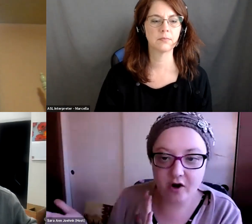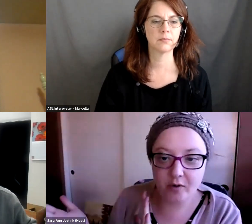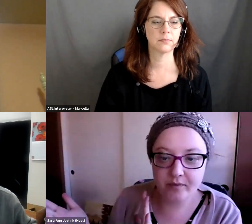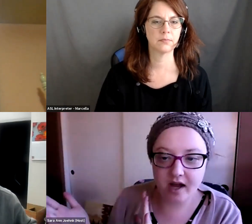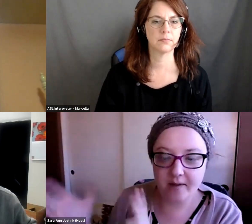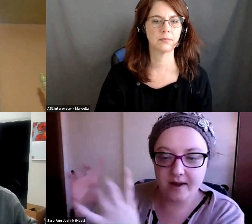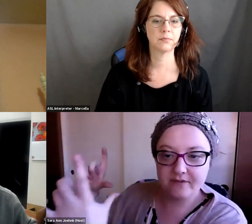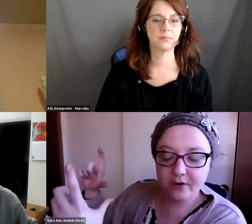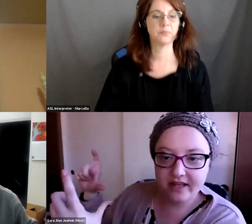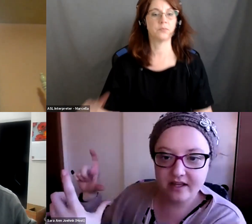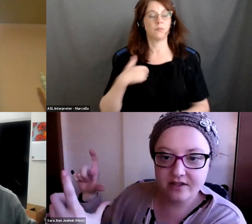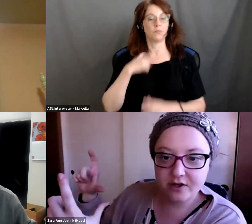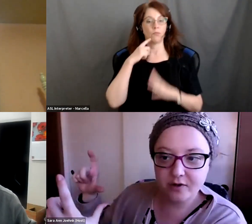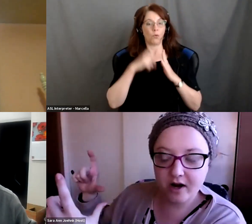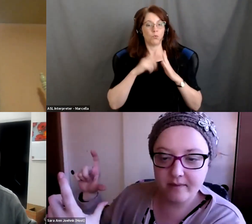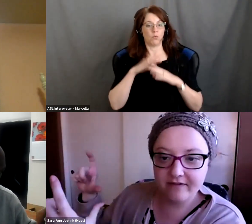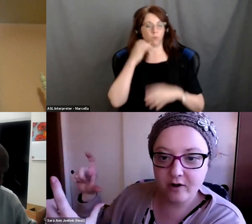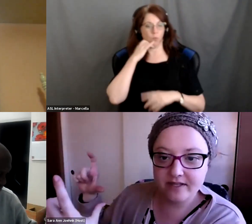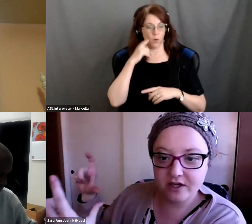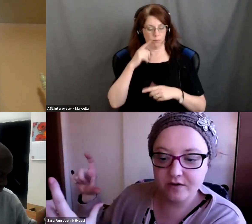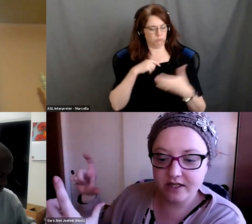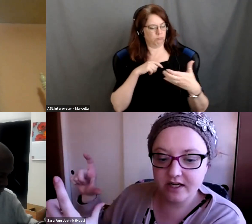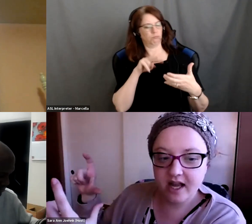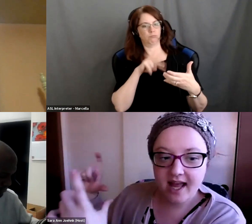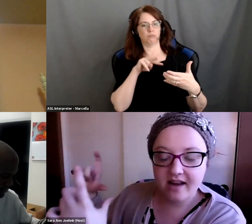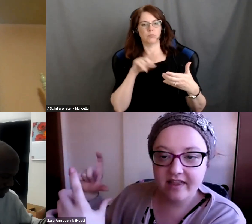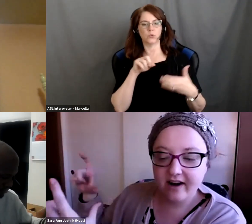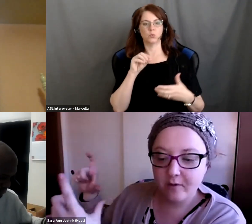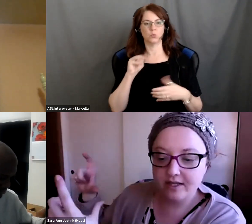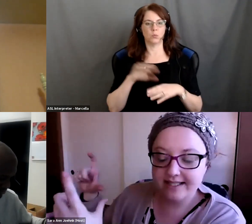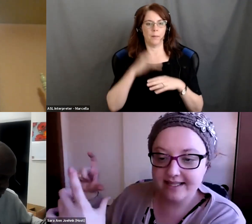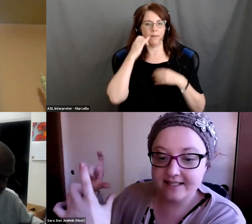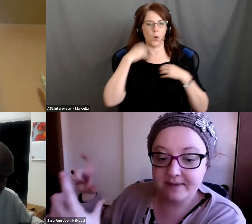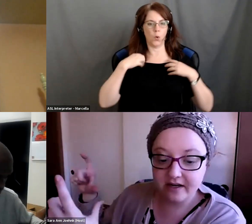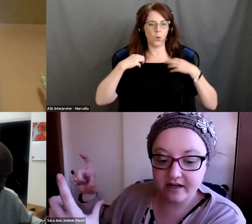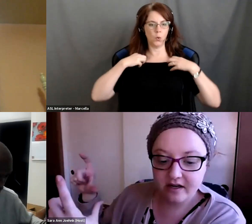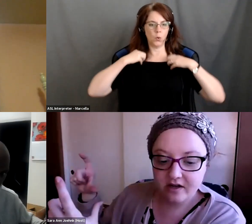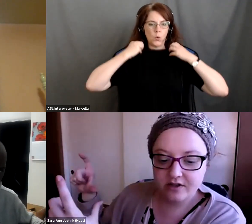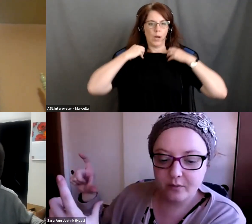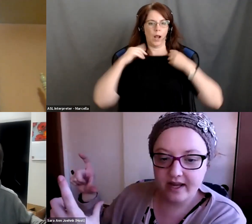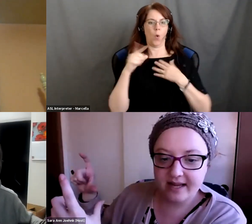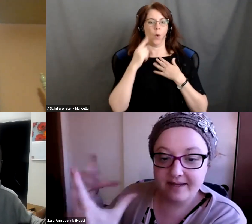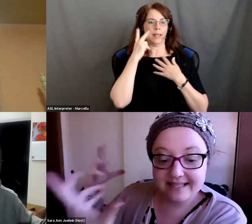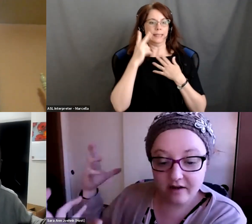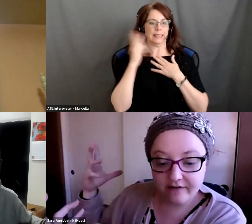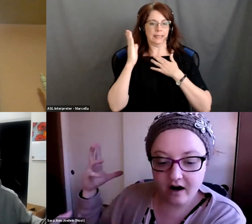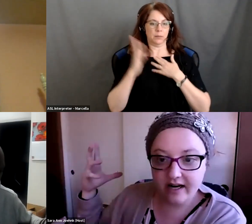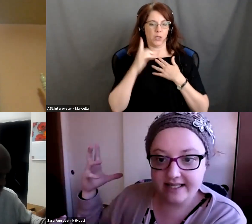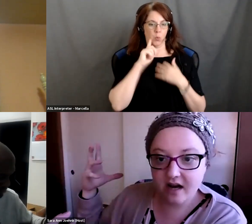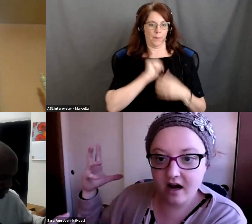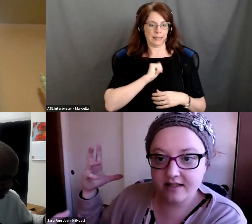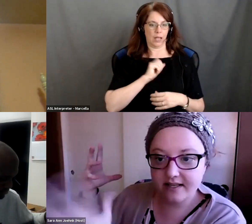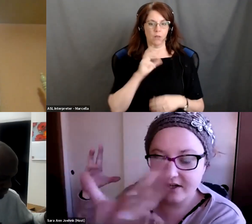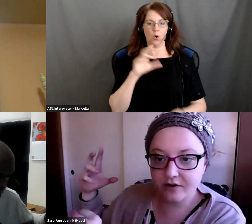the phone, I'm viewing the Zoom on my phone as a user, and there I'm only seeing the speaker. So when like myself or